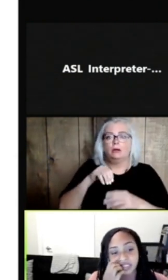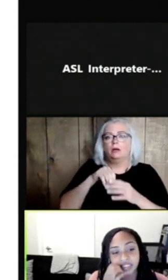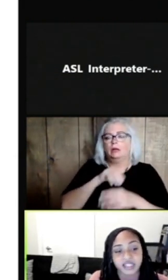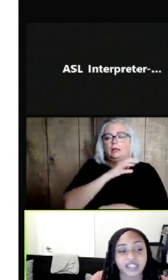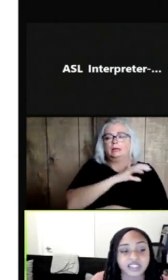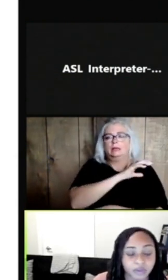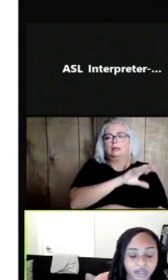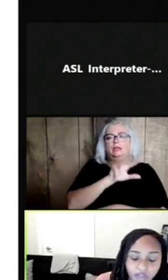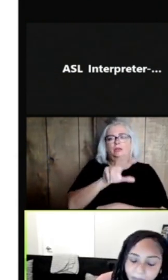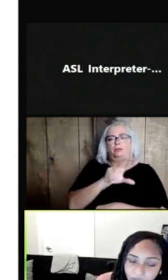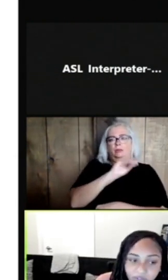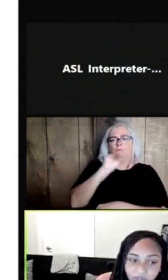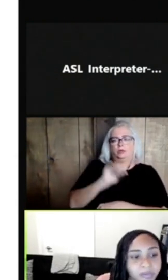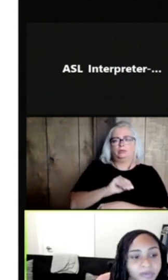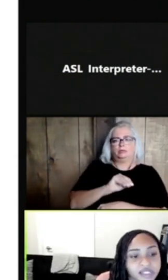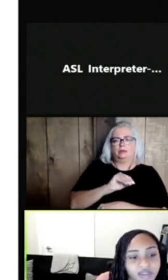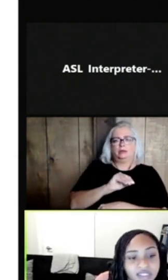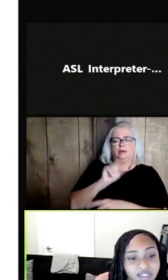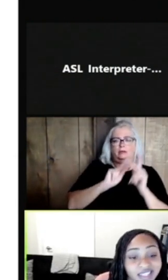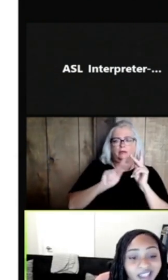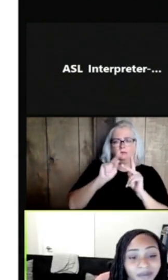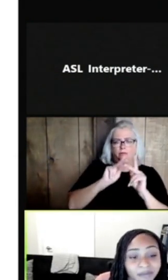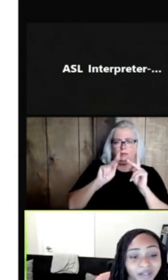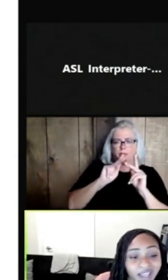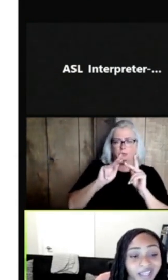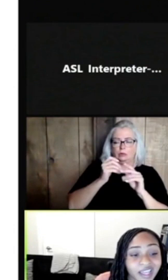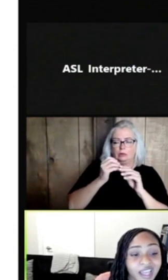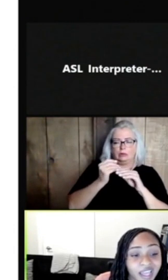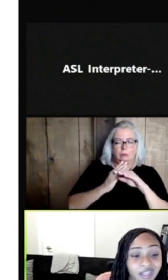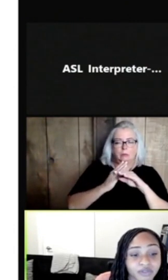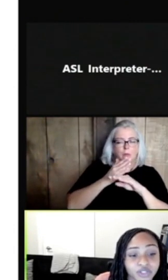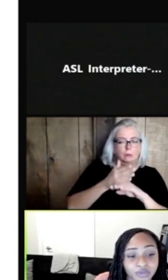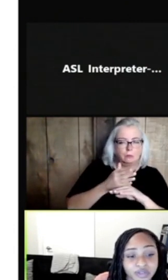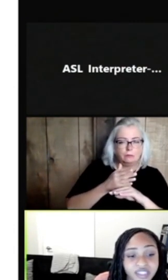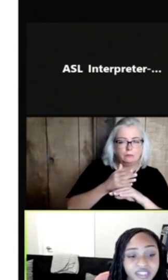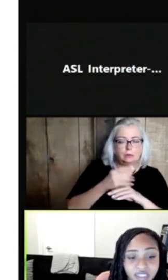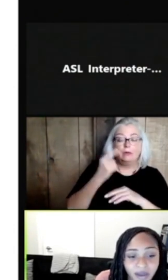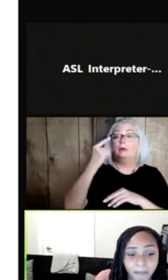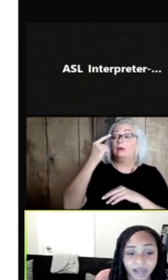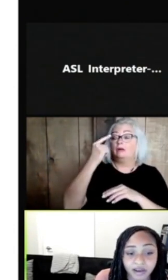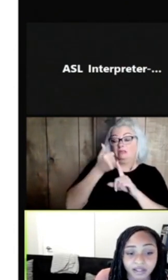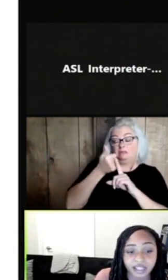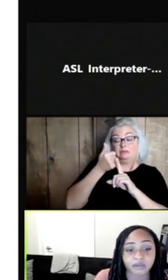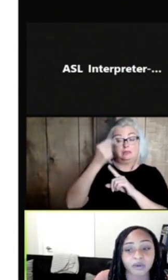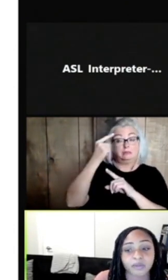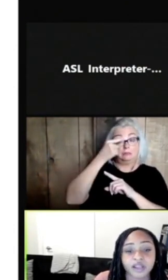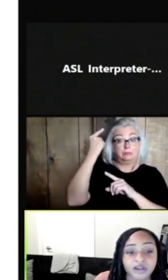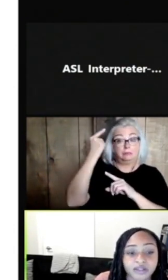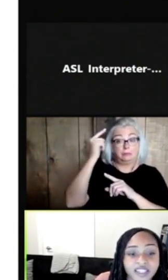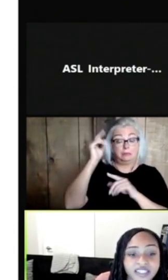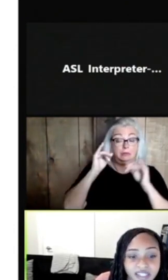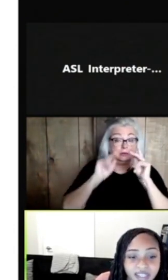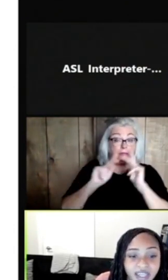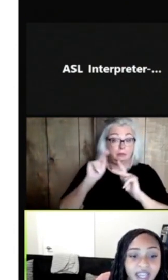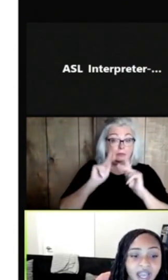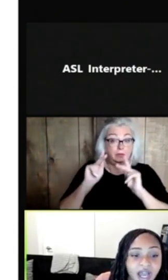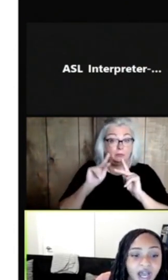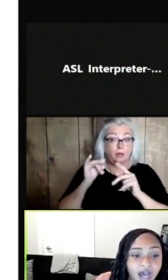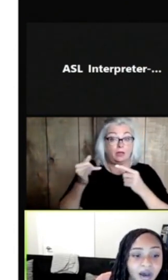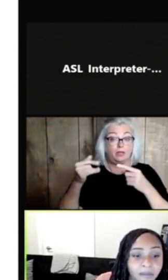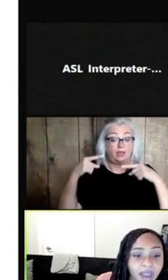of vaccinees, or a little bit over 3% of vaccinees, have been Black individuals. This is paralleling what we currently